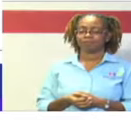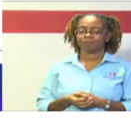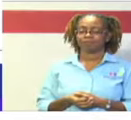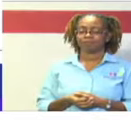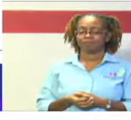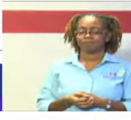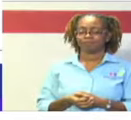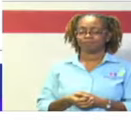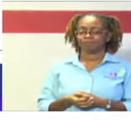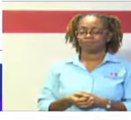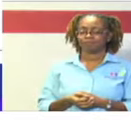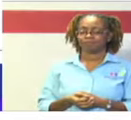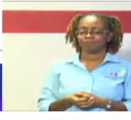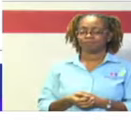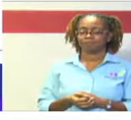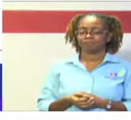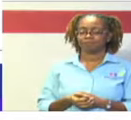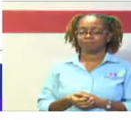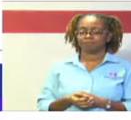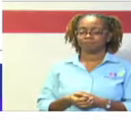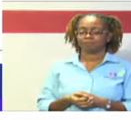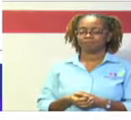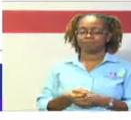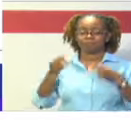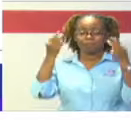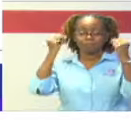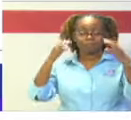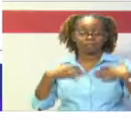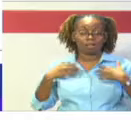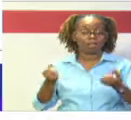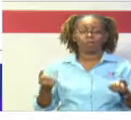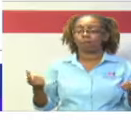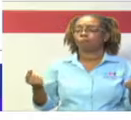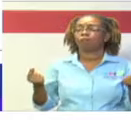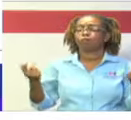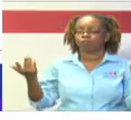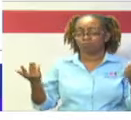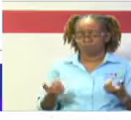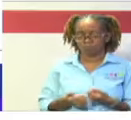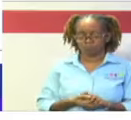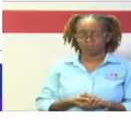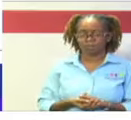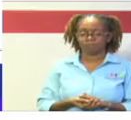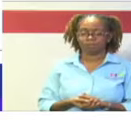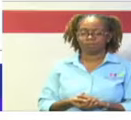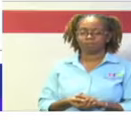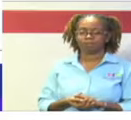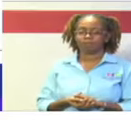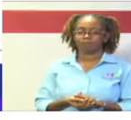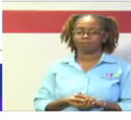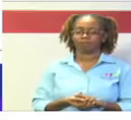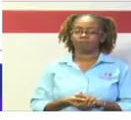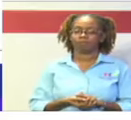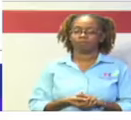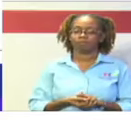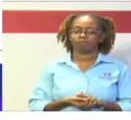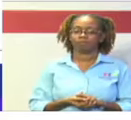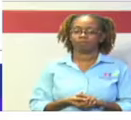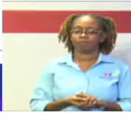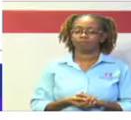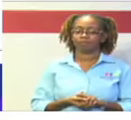based on the announcements by the Prime Minister? And as an epidemiologist, can that really work? Can vaccinated people really operate in a